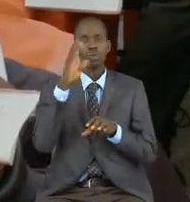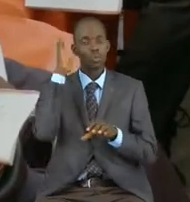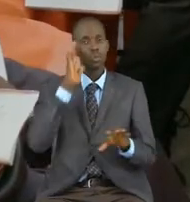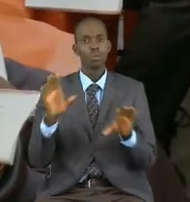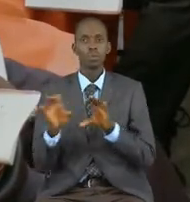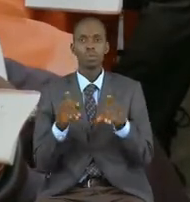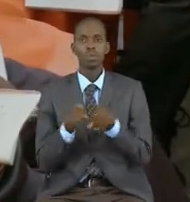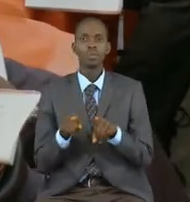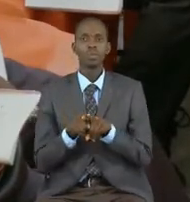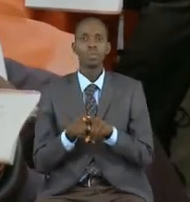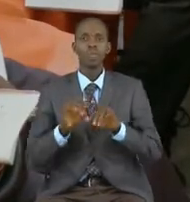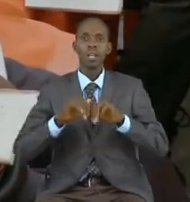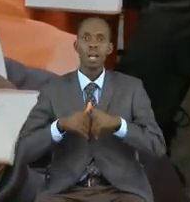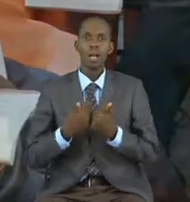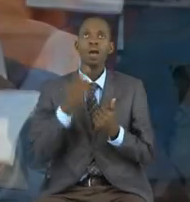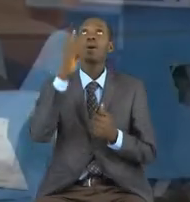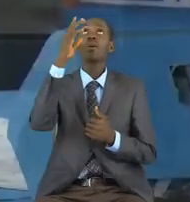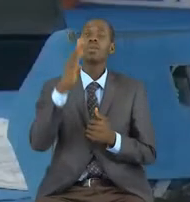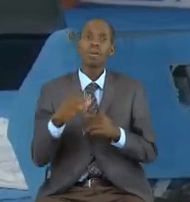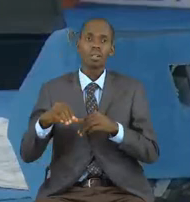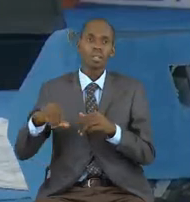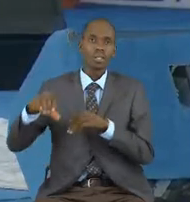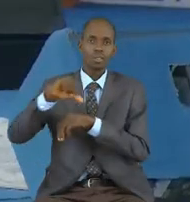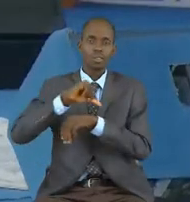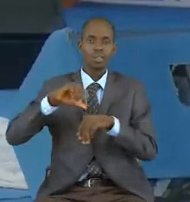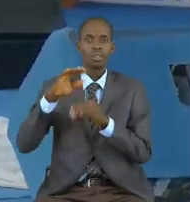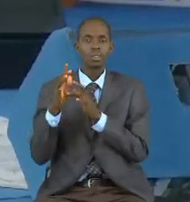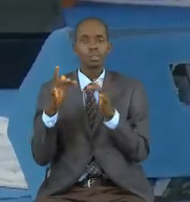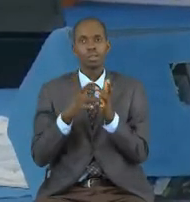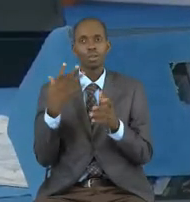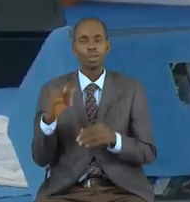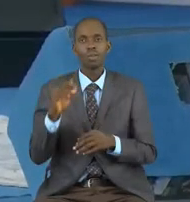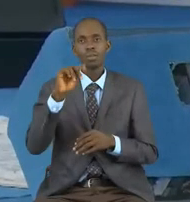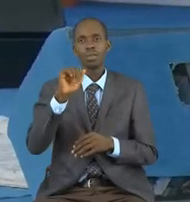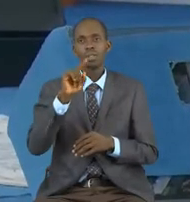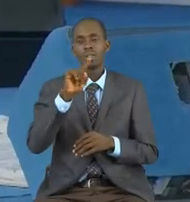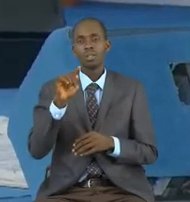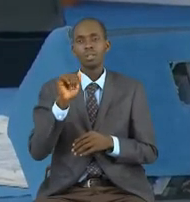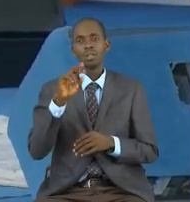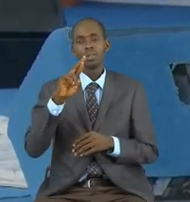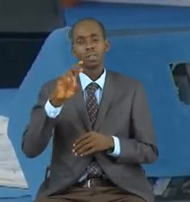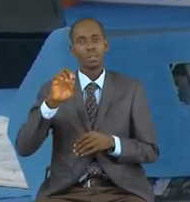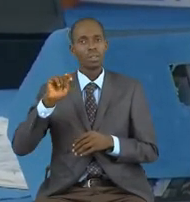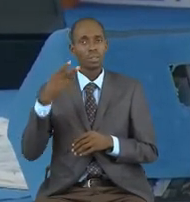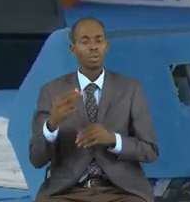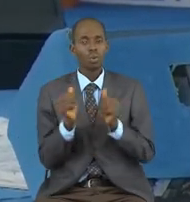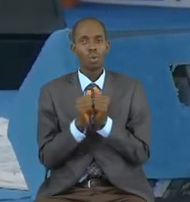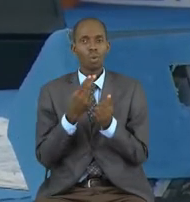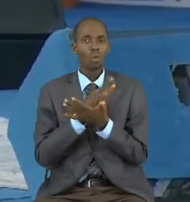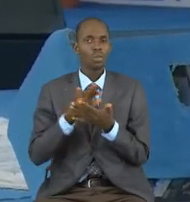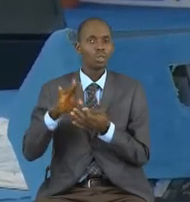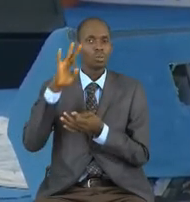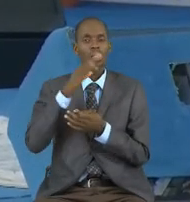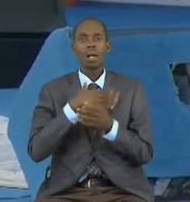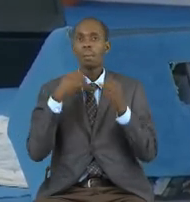Amen. How God anointed Jesus of Nazareth with the Holy Ghost and power. Not with the Holy Ghost